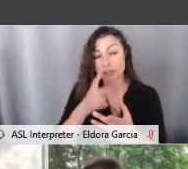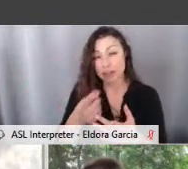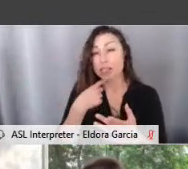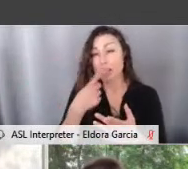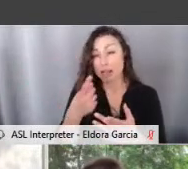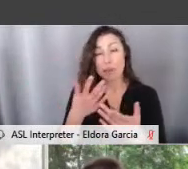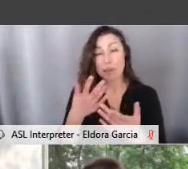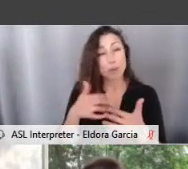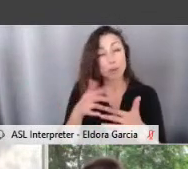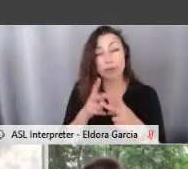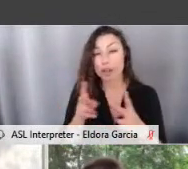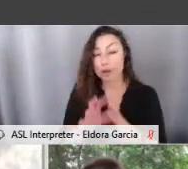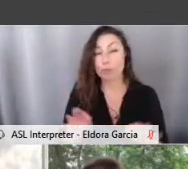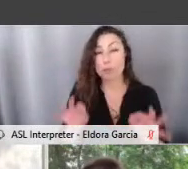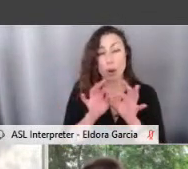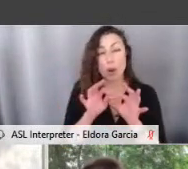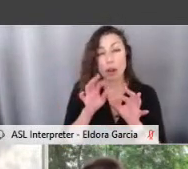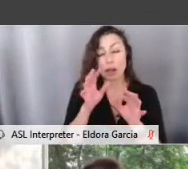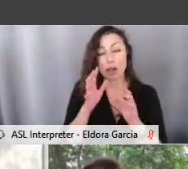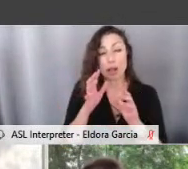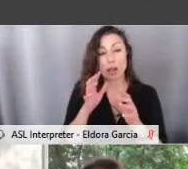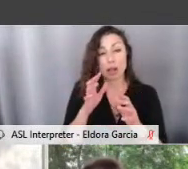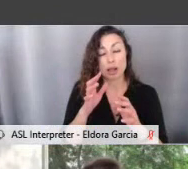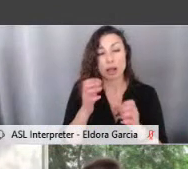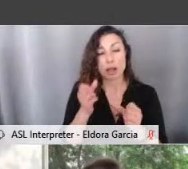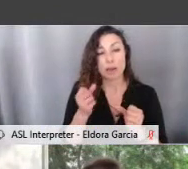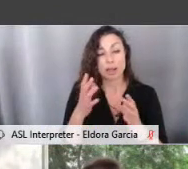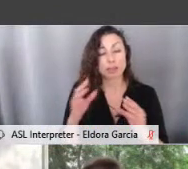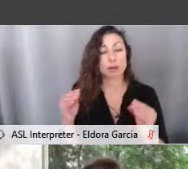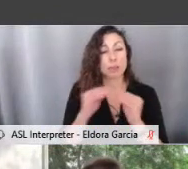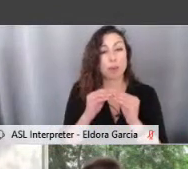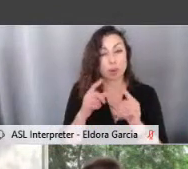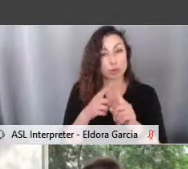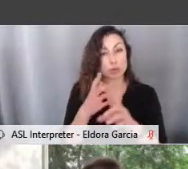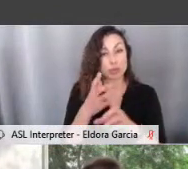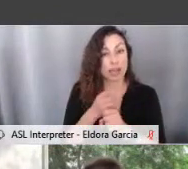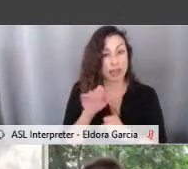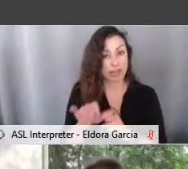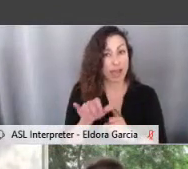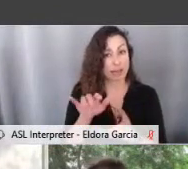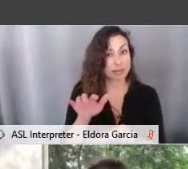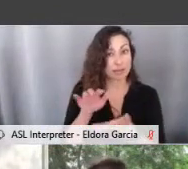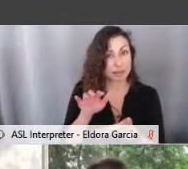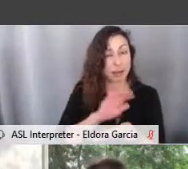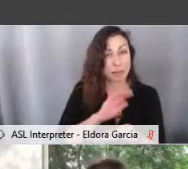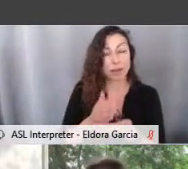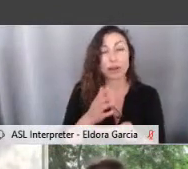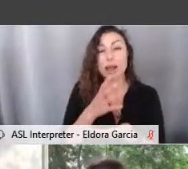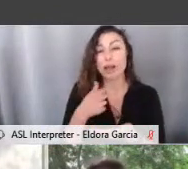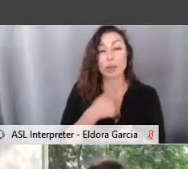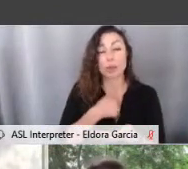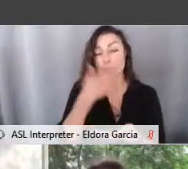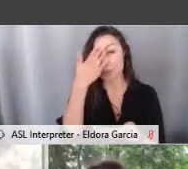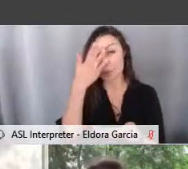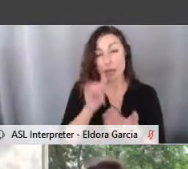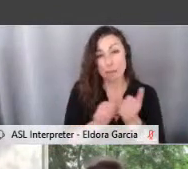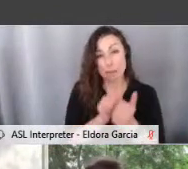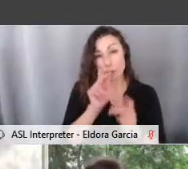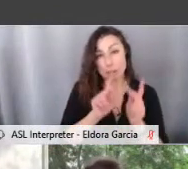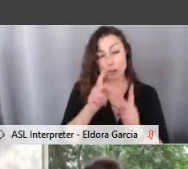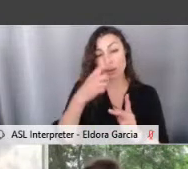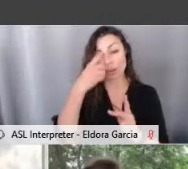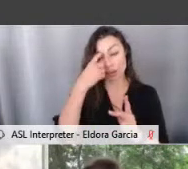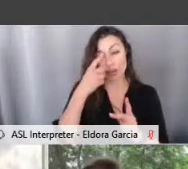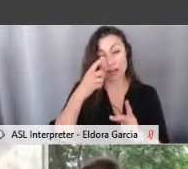important and even more of an FMAP will be. We also think, and we don't know really at all, but most people think that